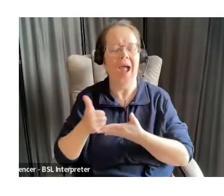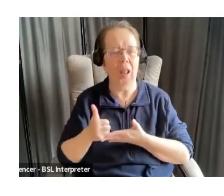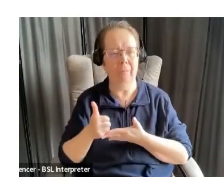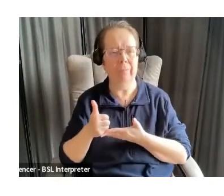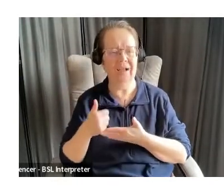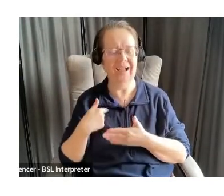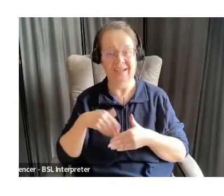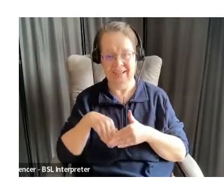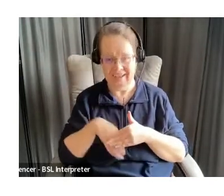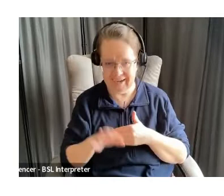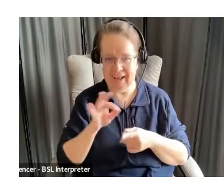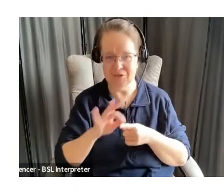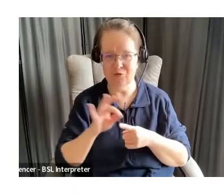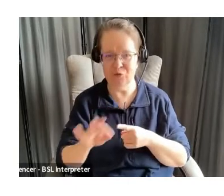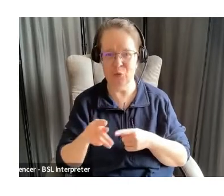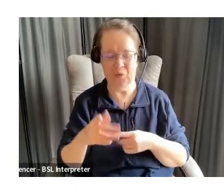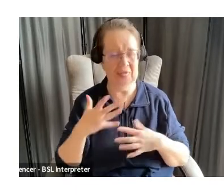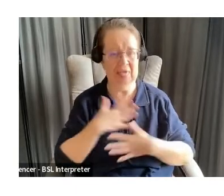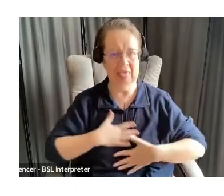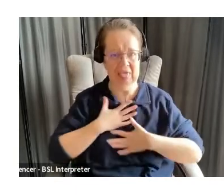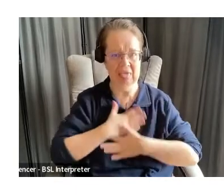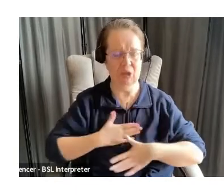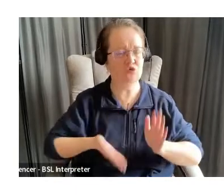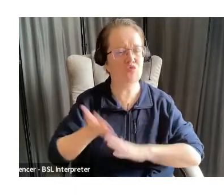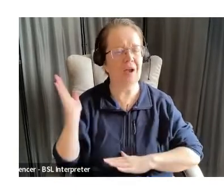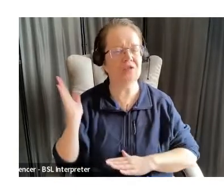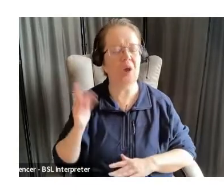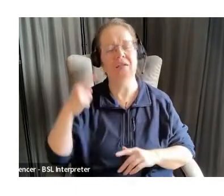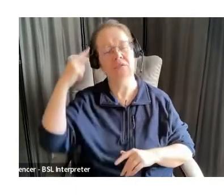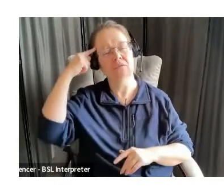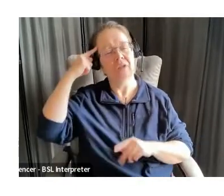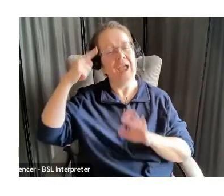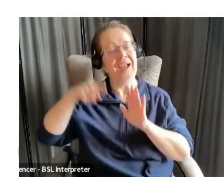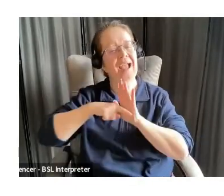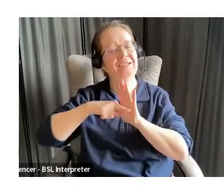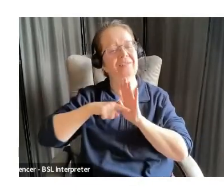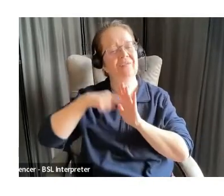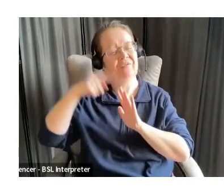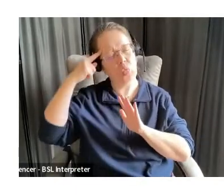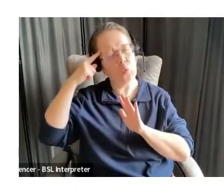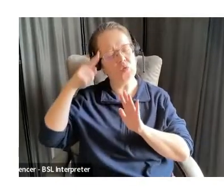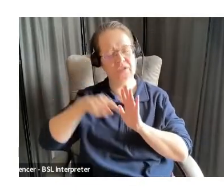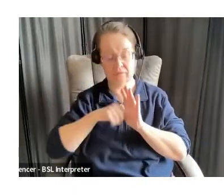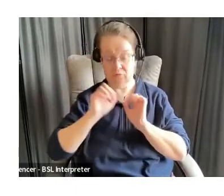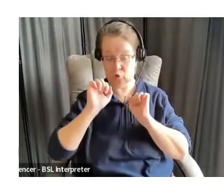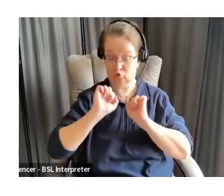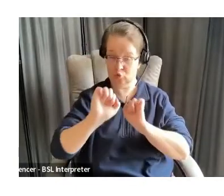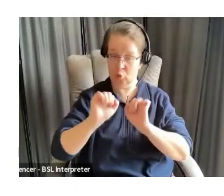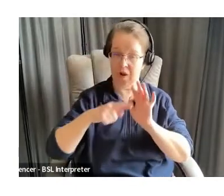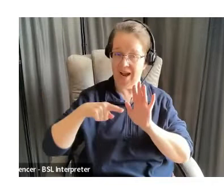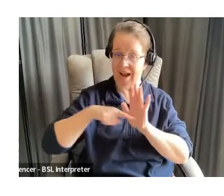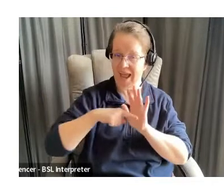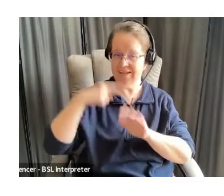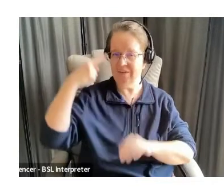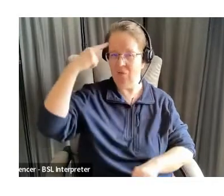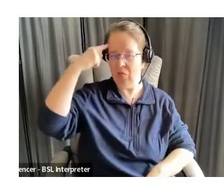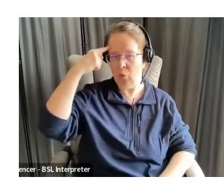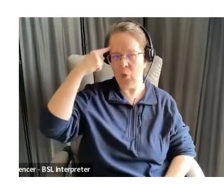just about to step into the interview. So your negative thoughts, I want you to think about this. Your negative thoughts